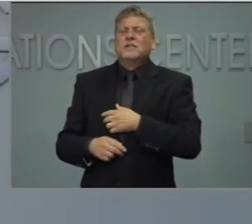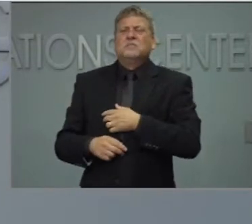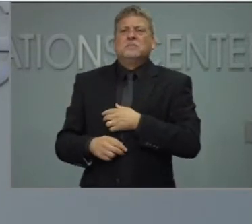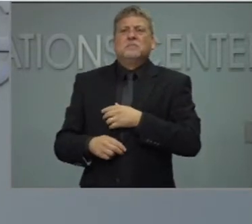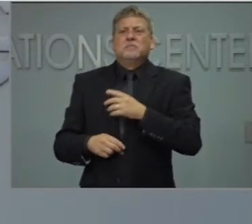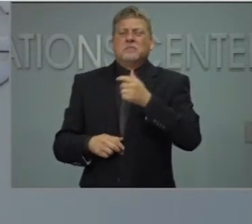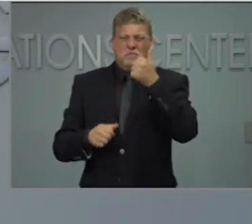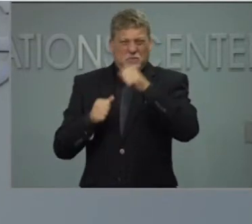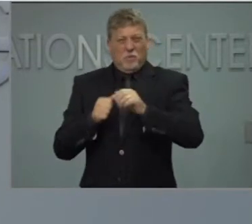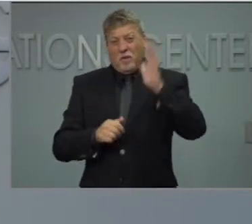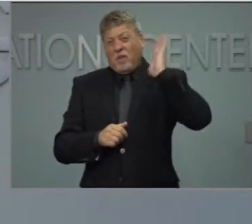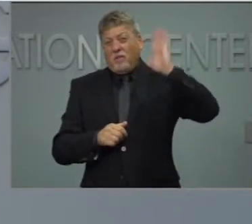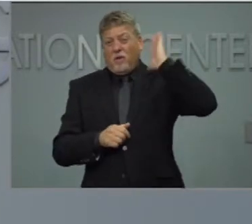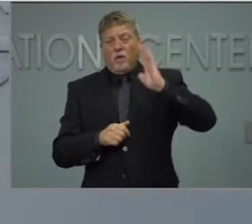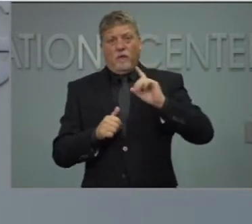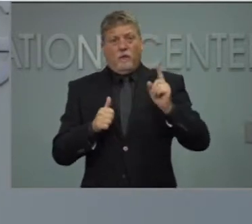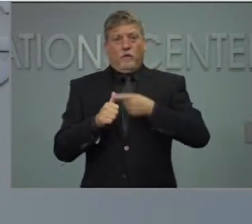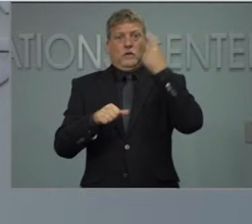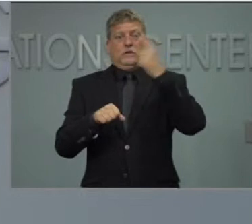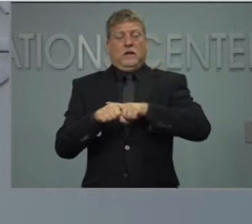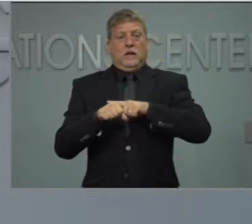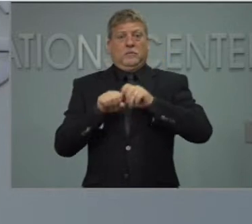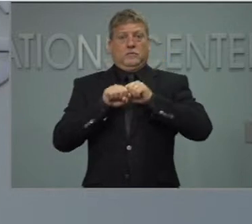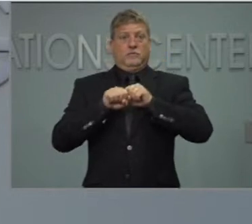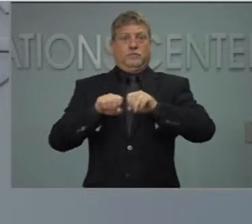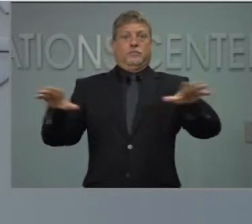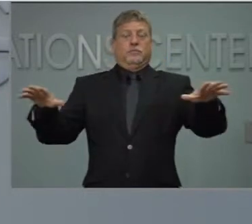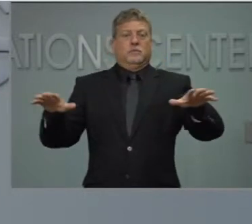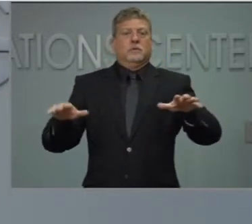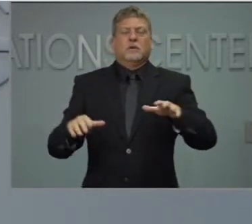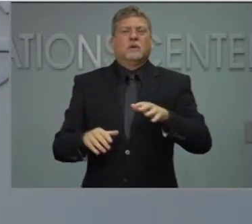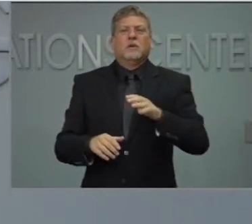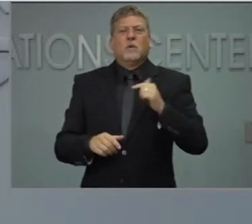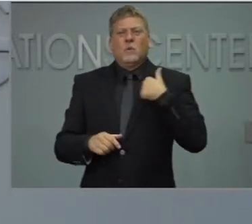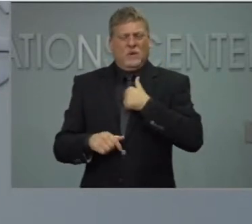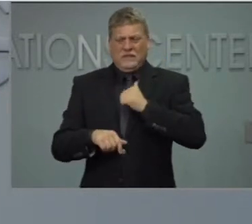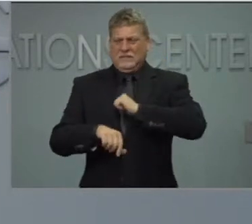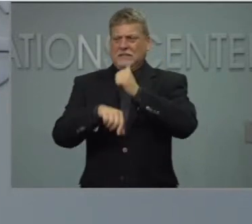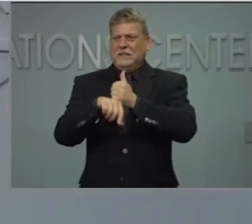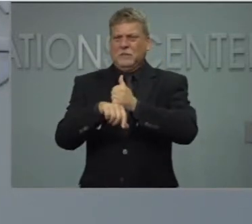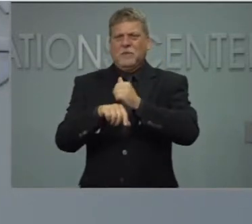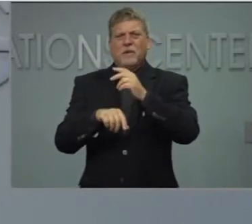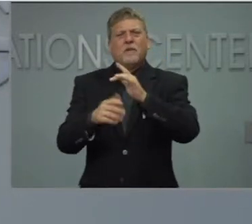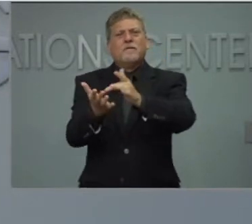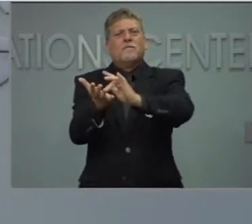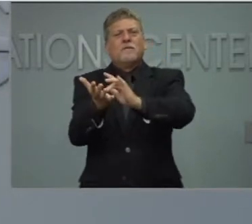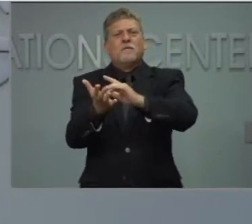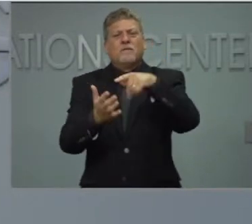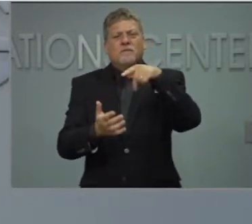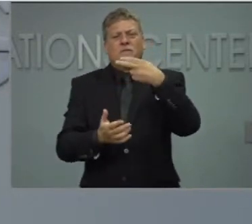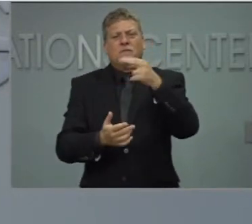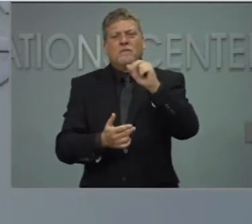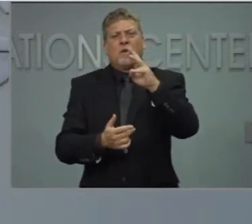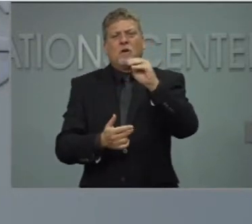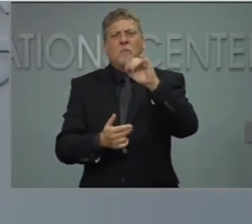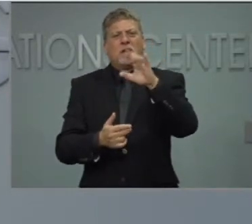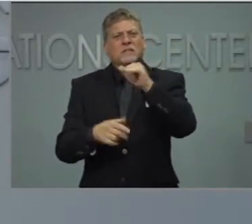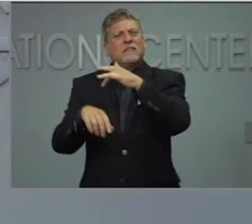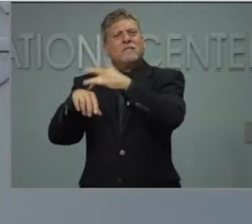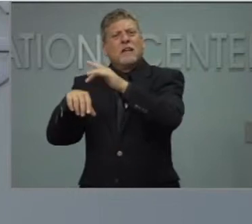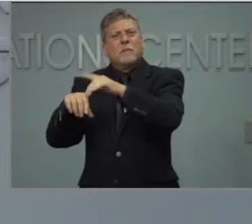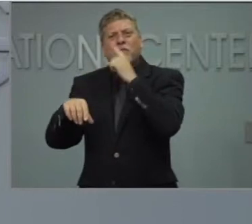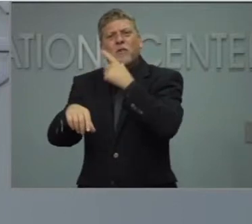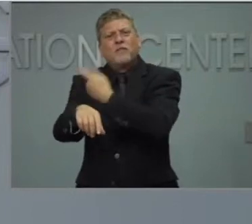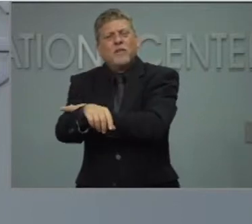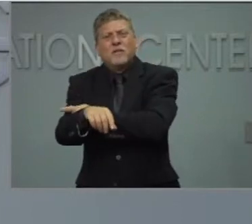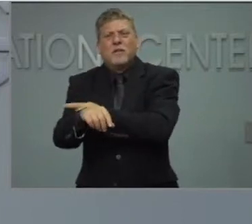at the beginning, where we have a much more robust pharmacy program in terms of being able to vaccinate, as well as doctors' offices